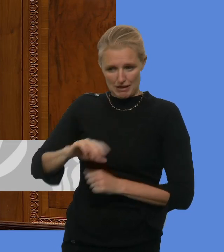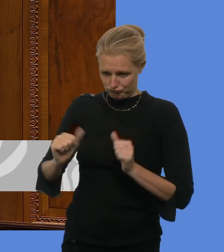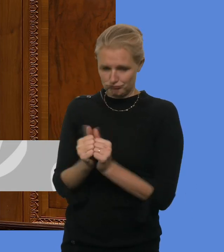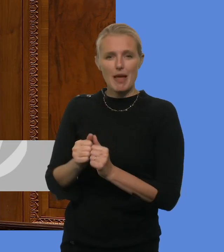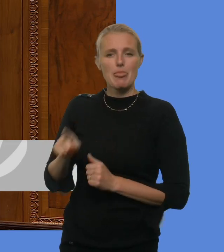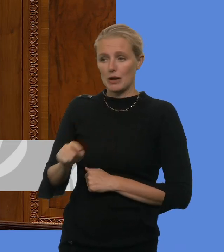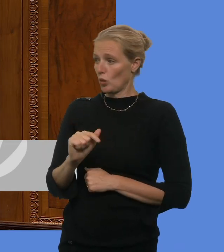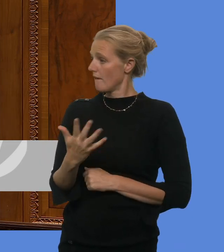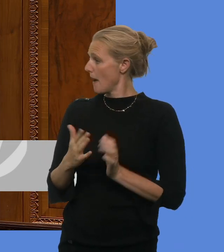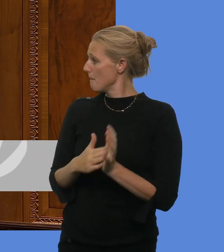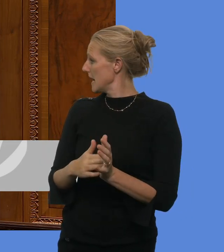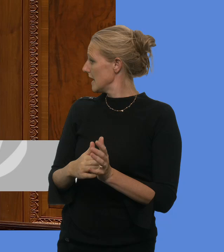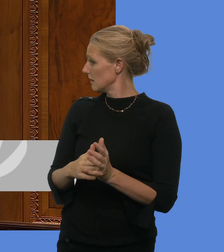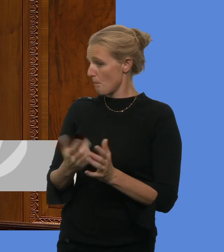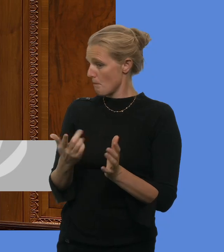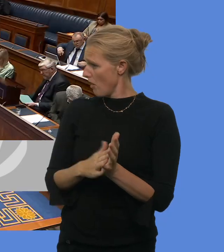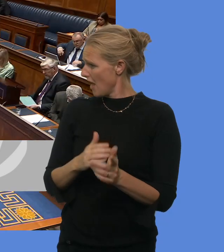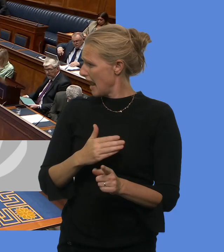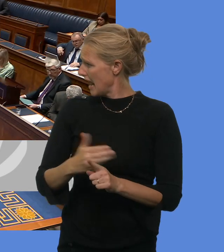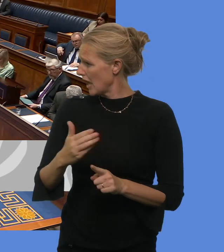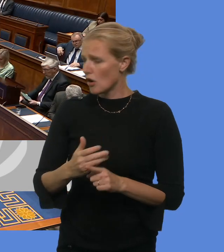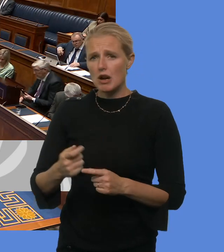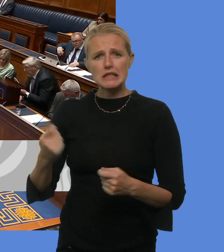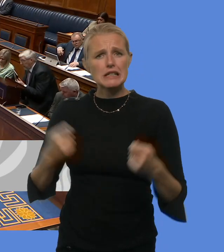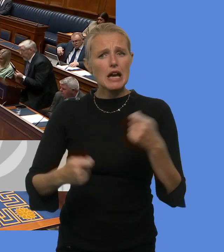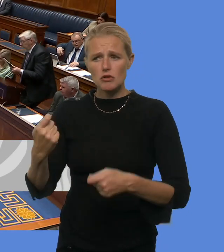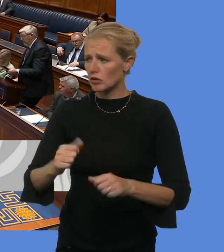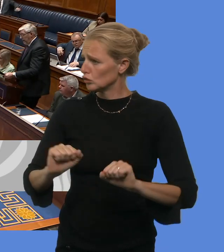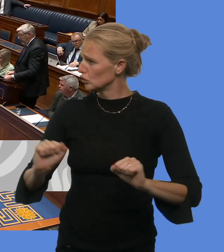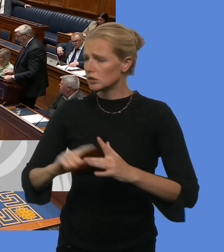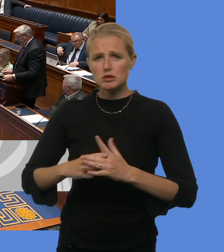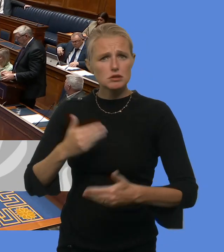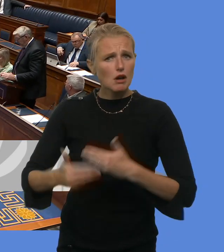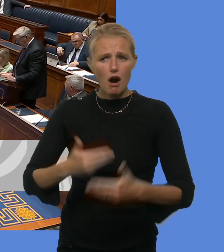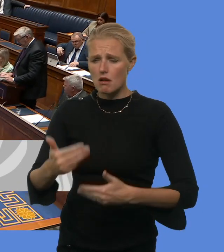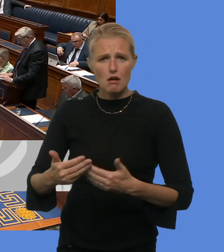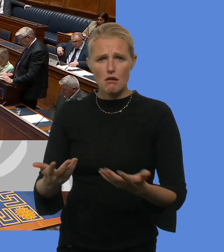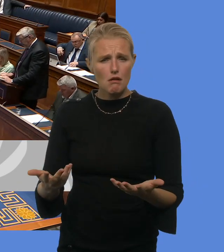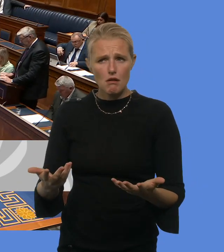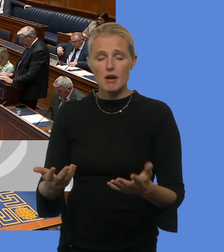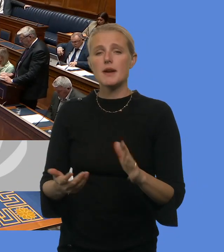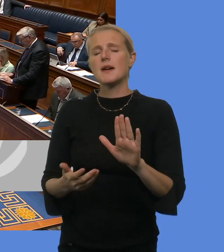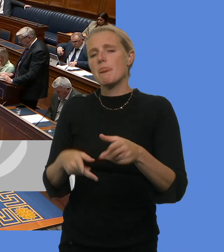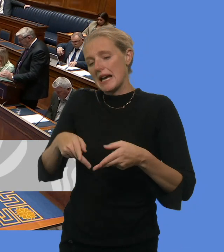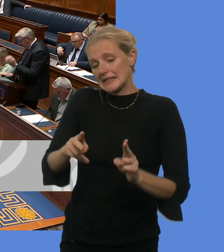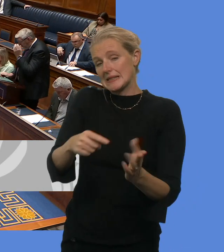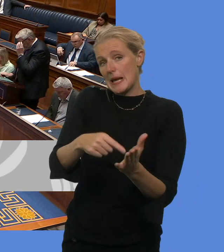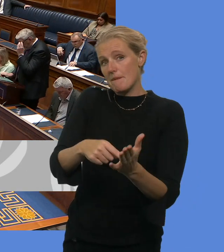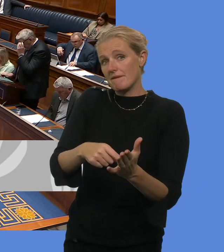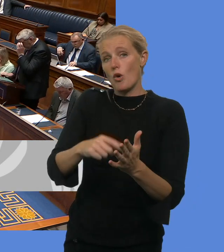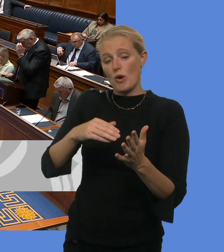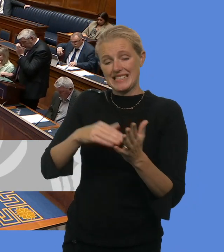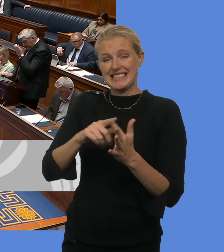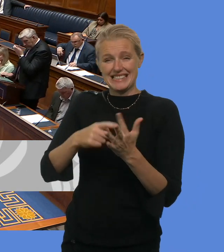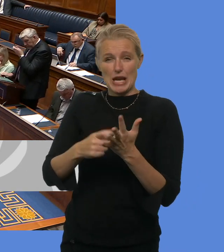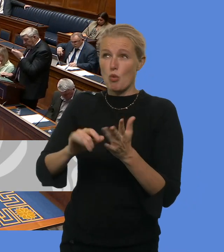the tender for this project has not yet been released? Minister. I don't have the full details of the scheme in front of me. It's